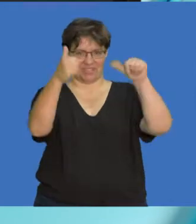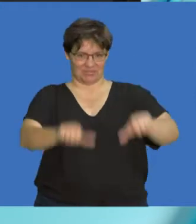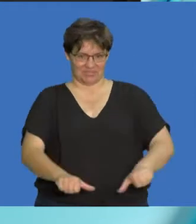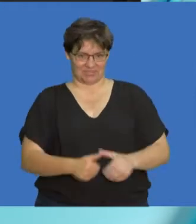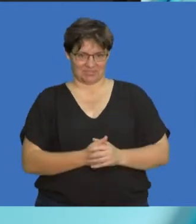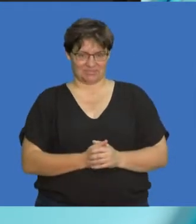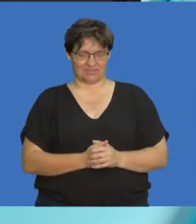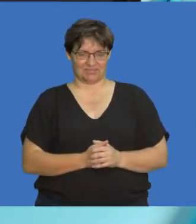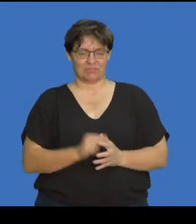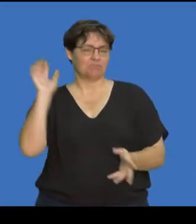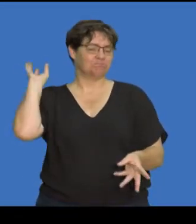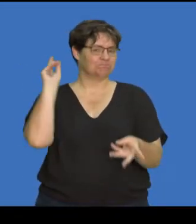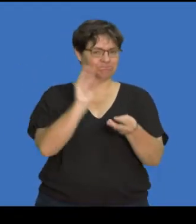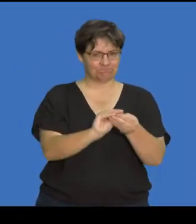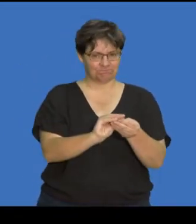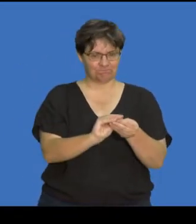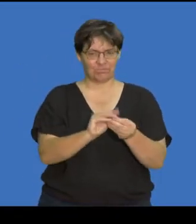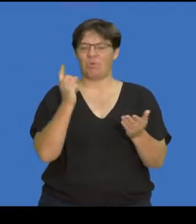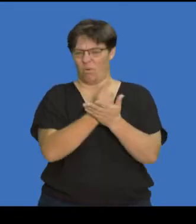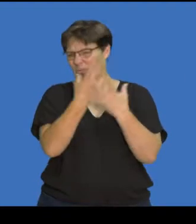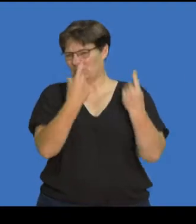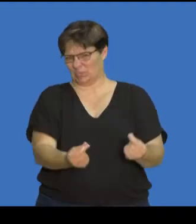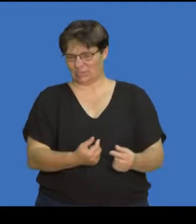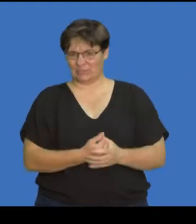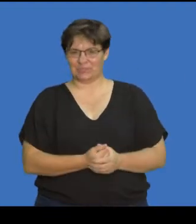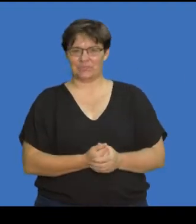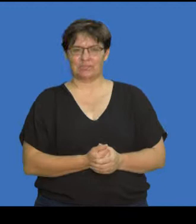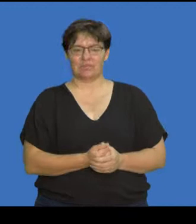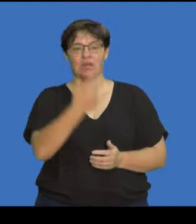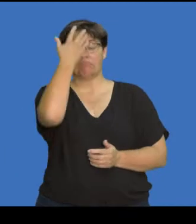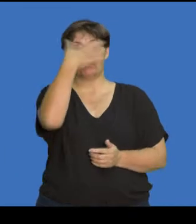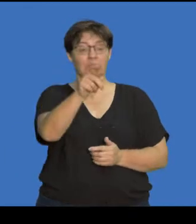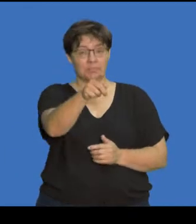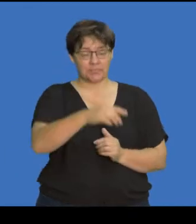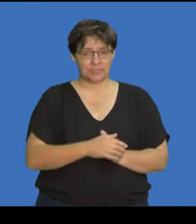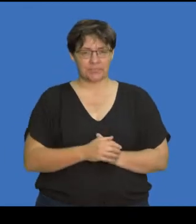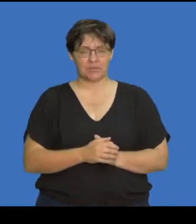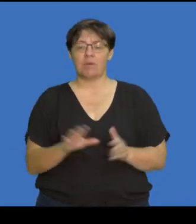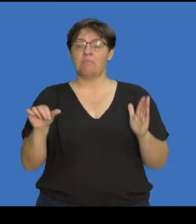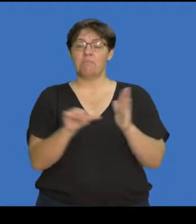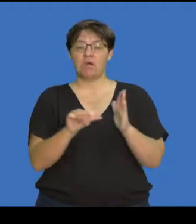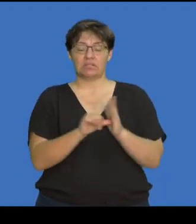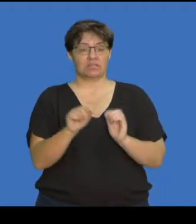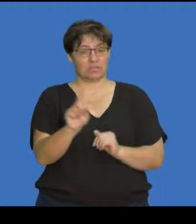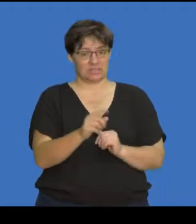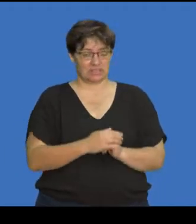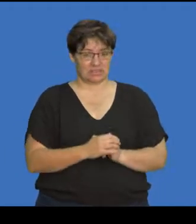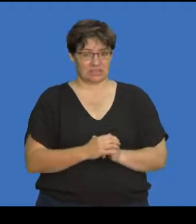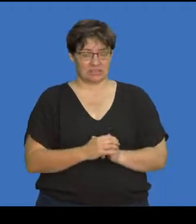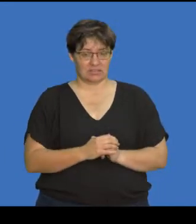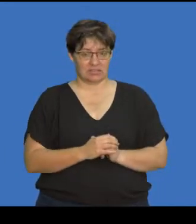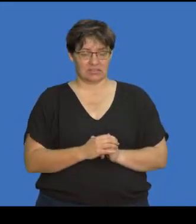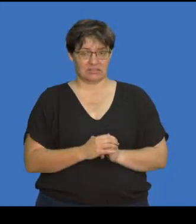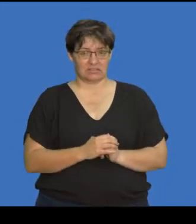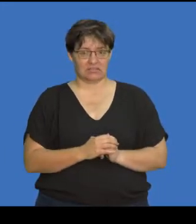Right, quick recap. You know, we always do that. Remember, it is imperative, it is absolutely